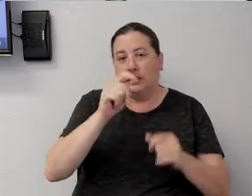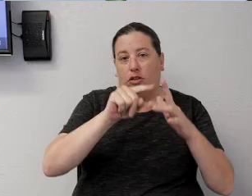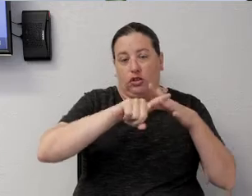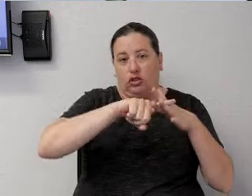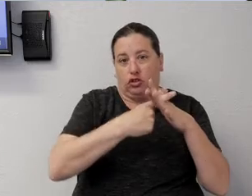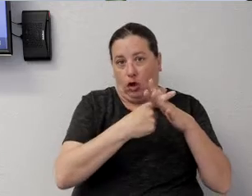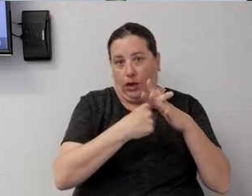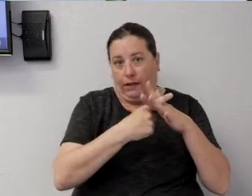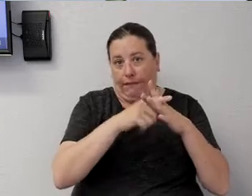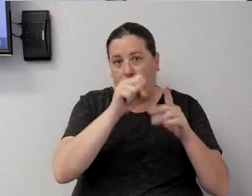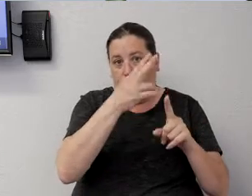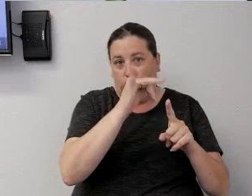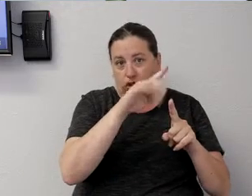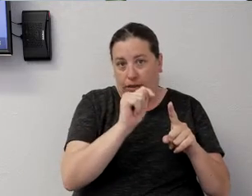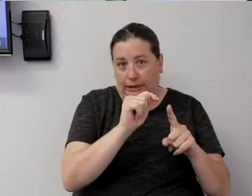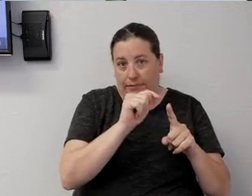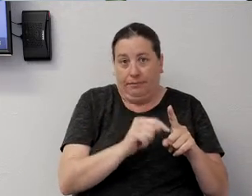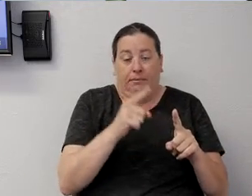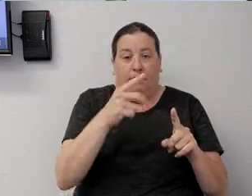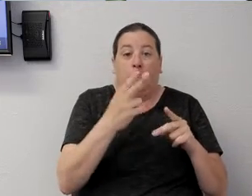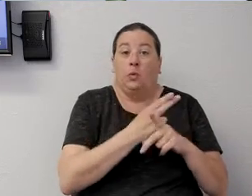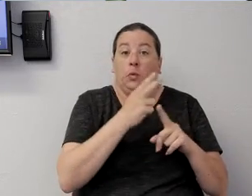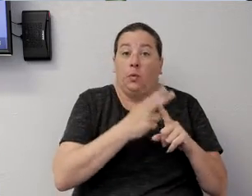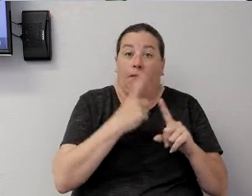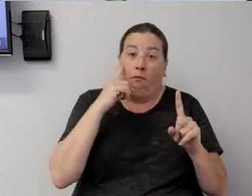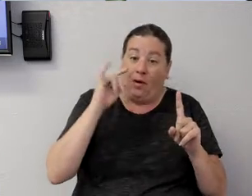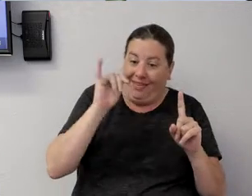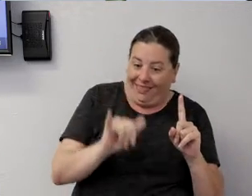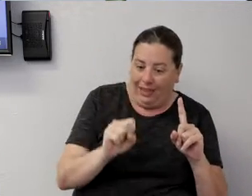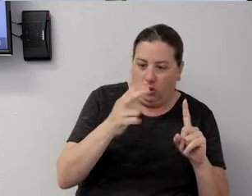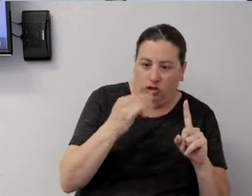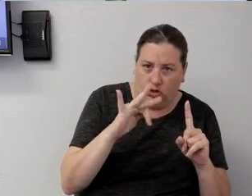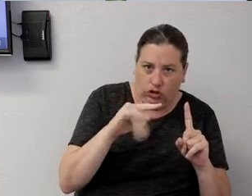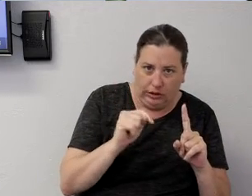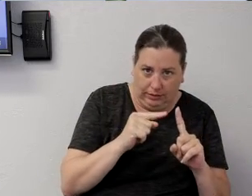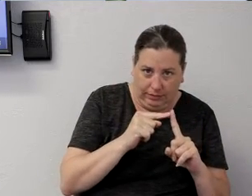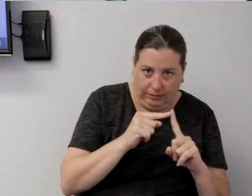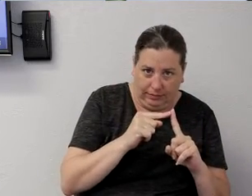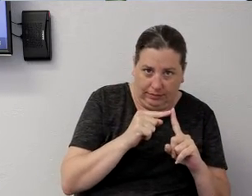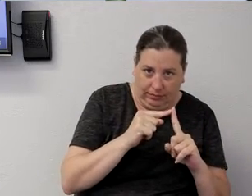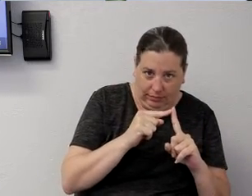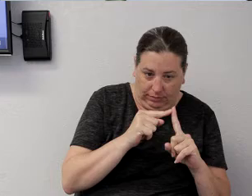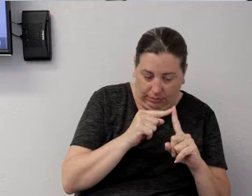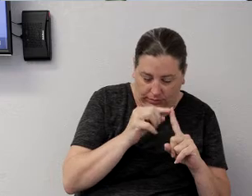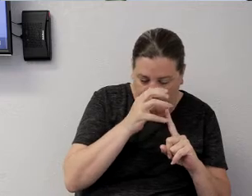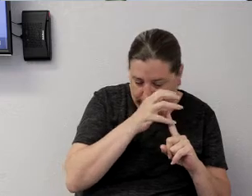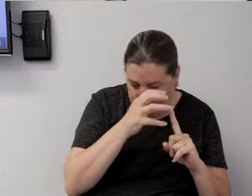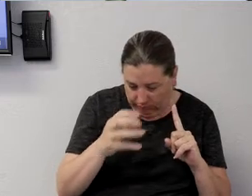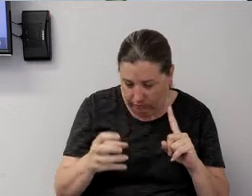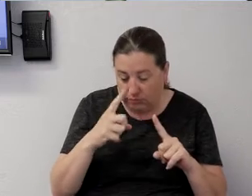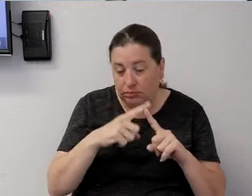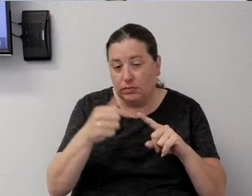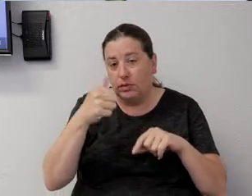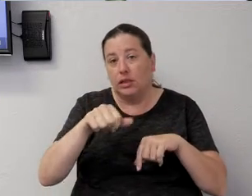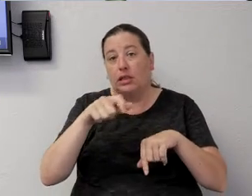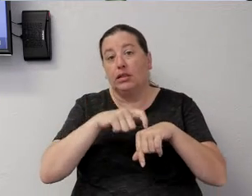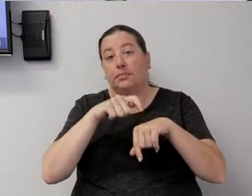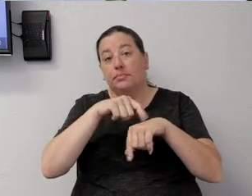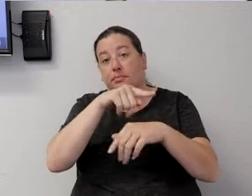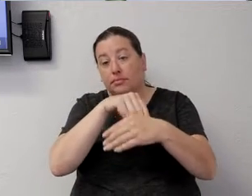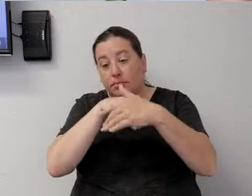that N95 mask just for that shift, but then every single time they go into a patient